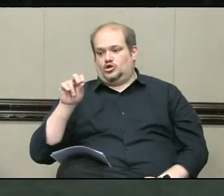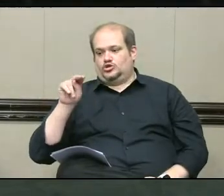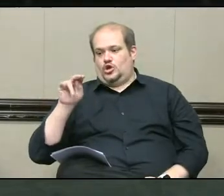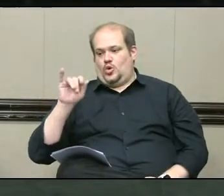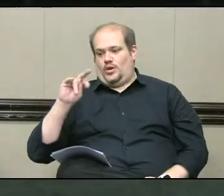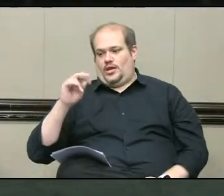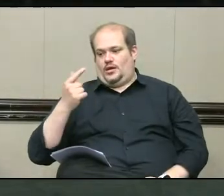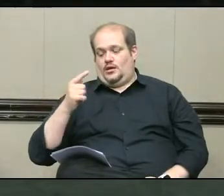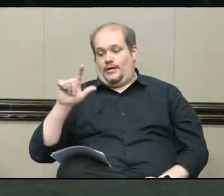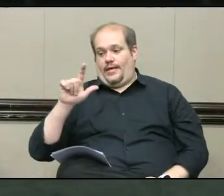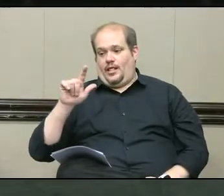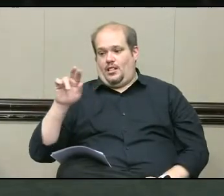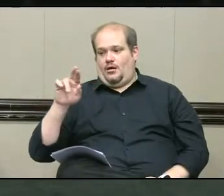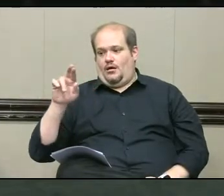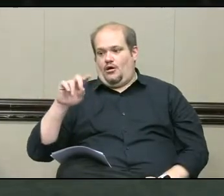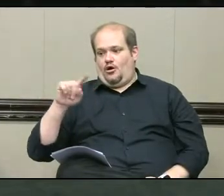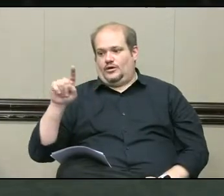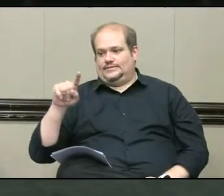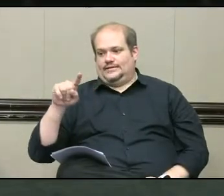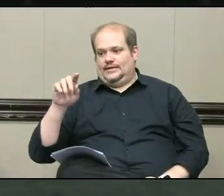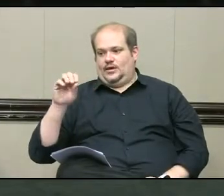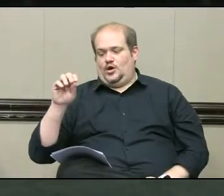that's LRZONING